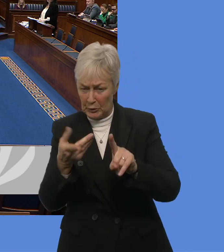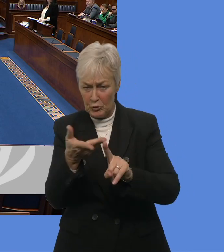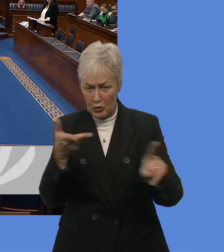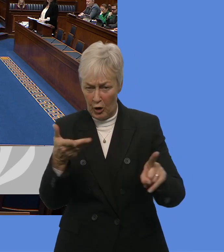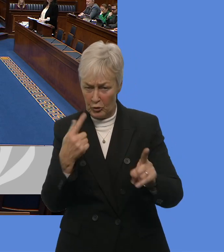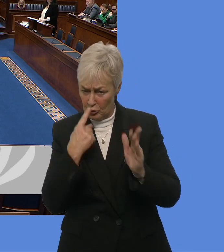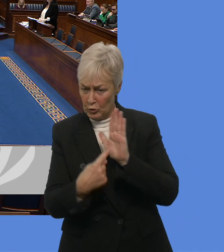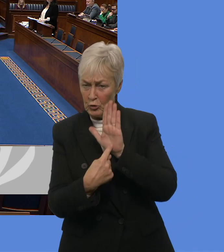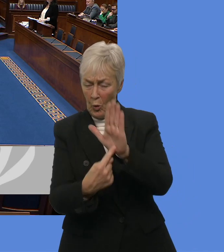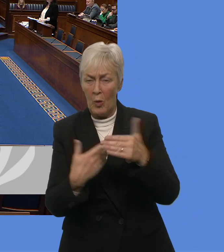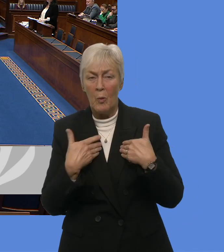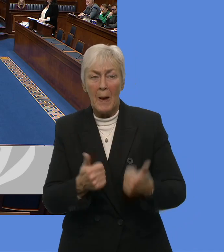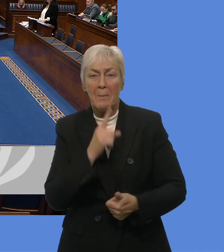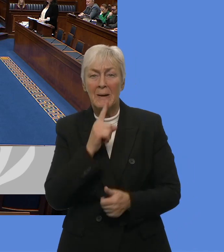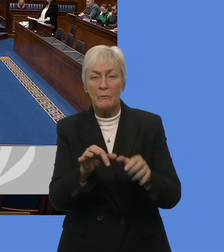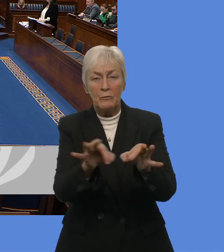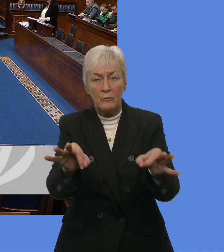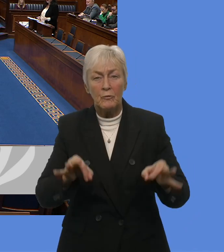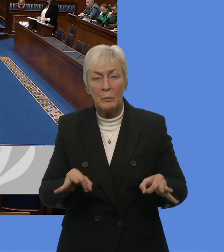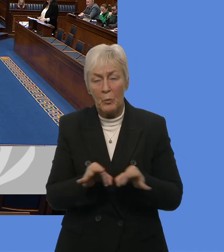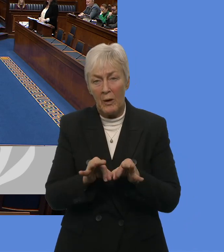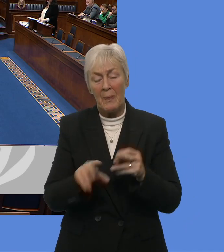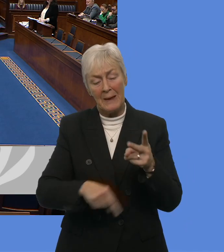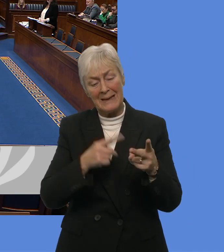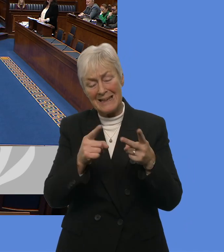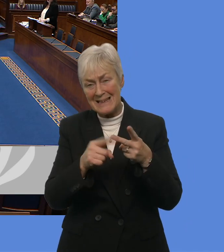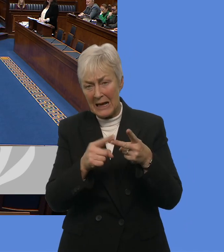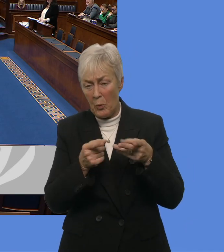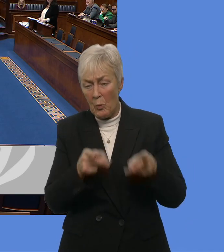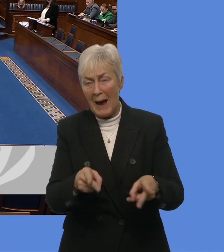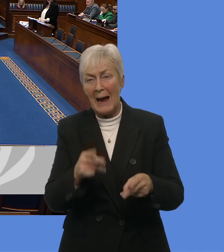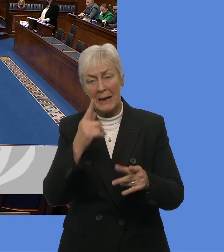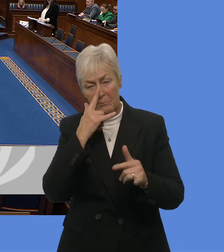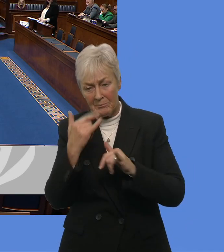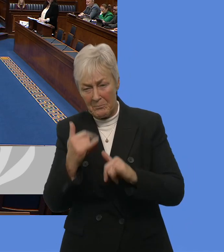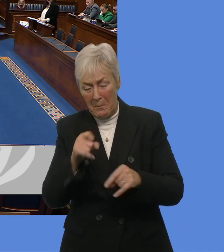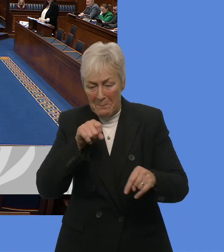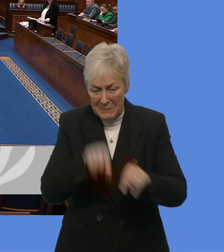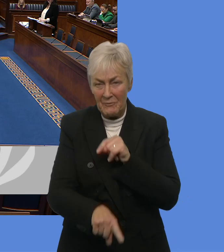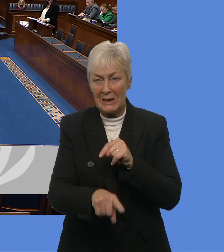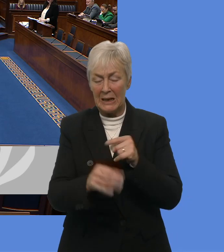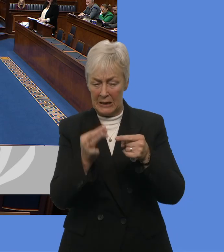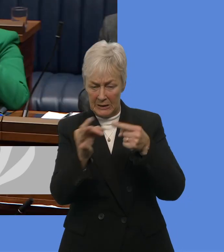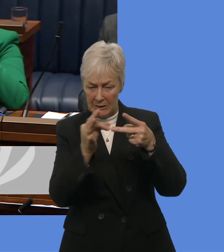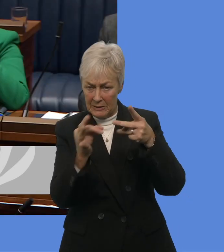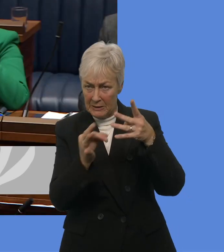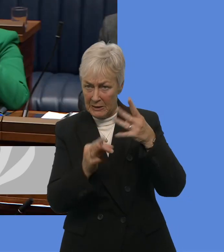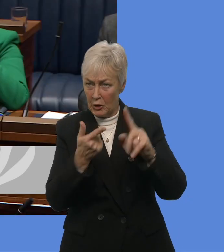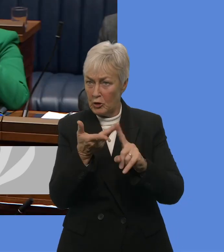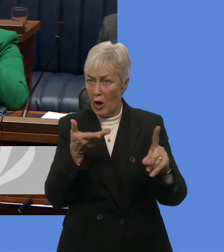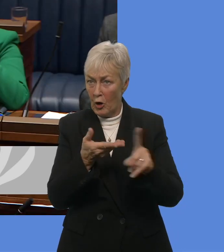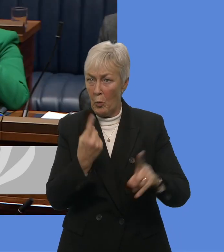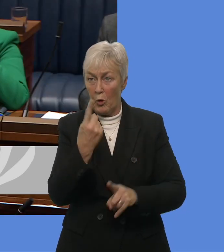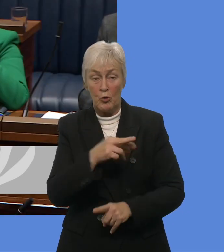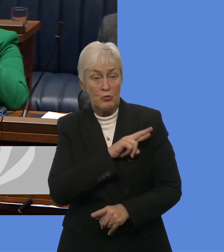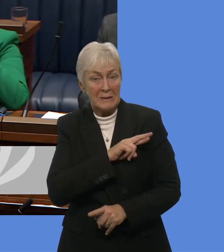down in the wellbeing framework. And then the second way it will be measured is through the specific targets against each of the priorities. Now, one of the reasons why